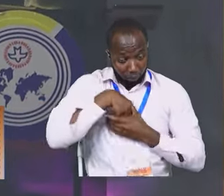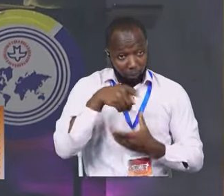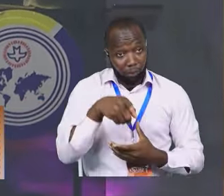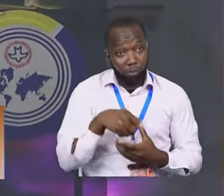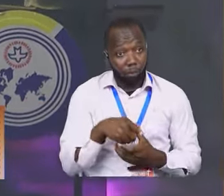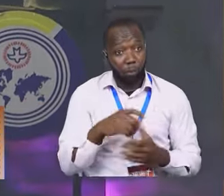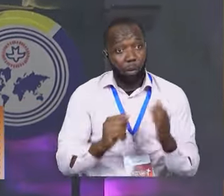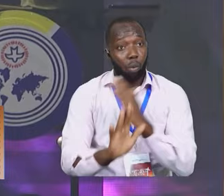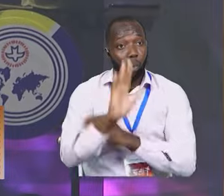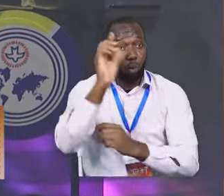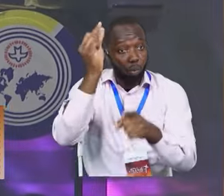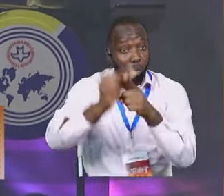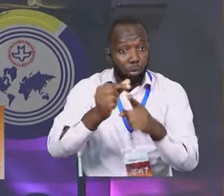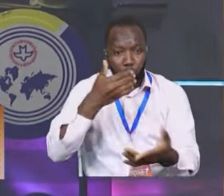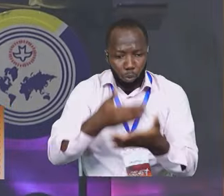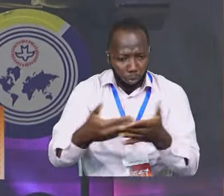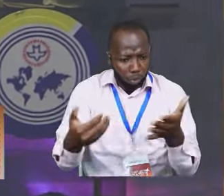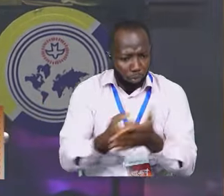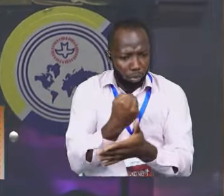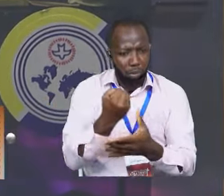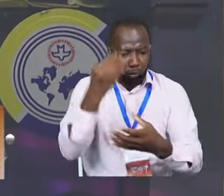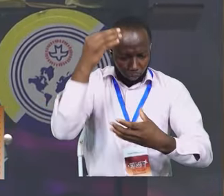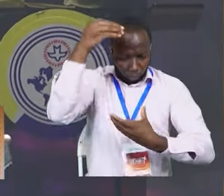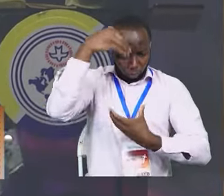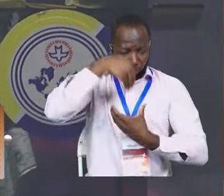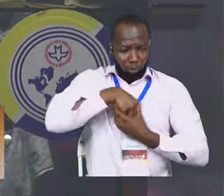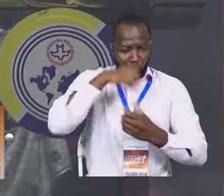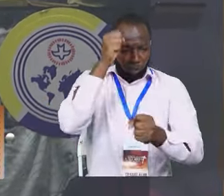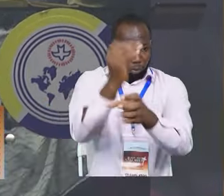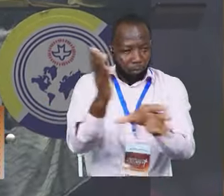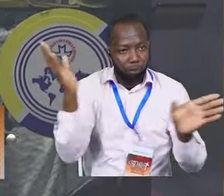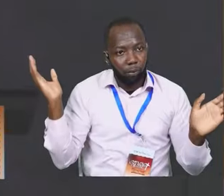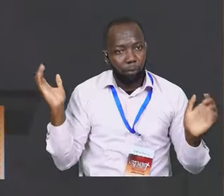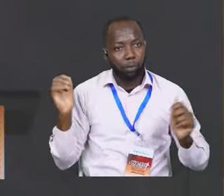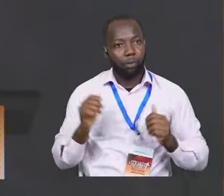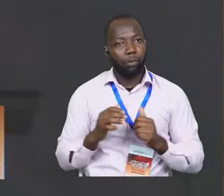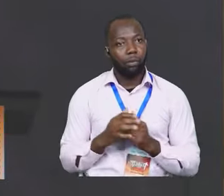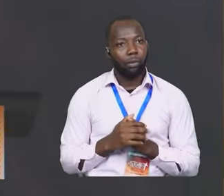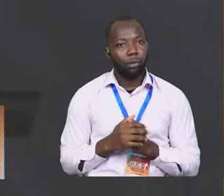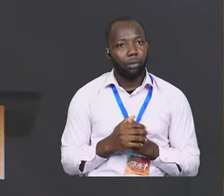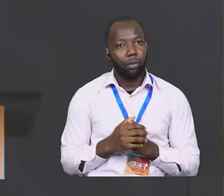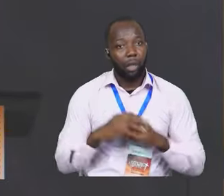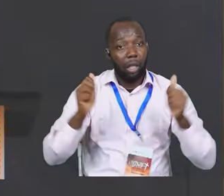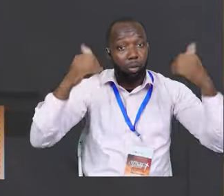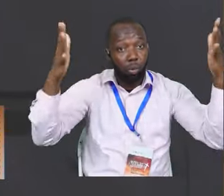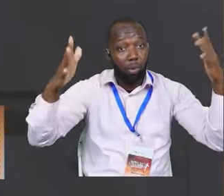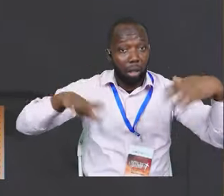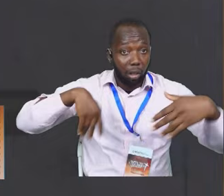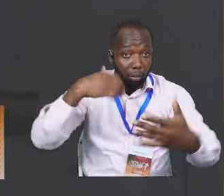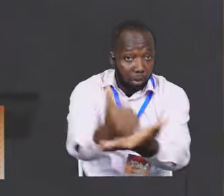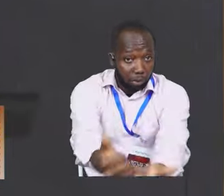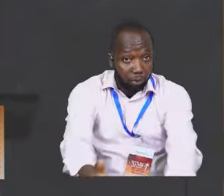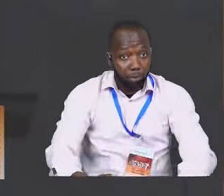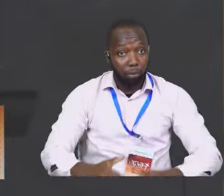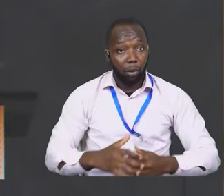you. The word of God, the gospel, is in you. Hallelujah. Amen.